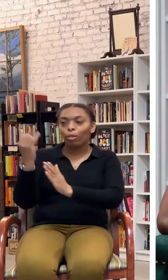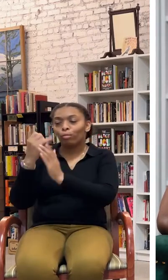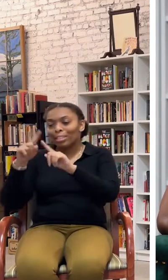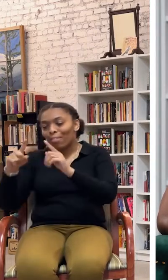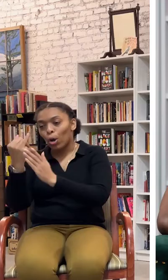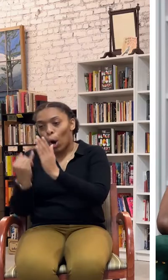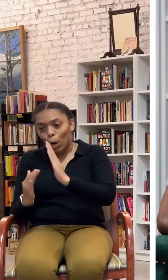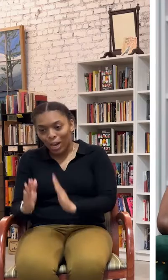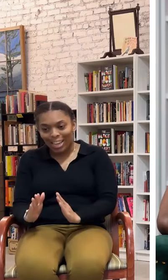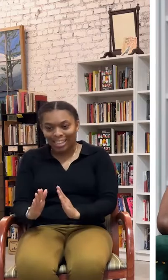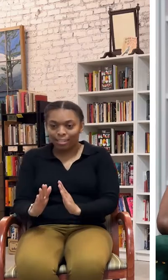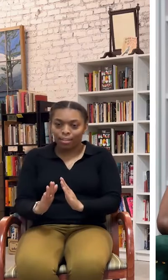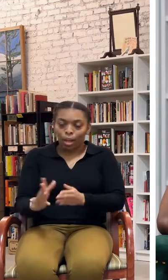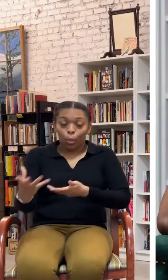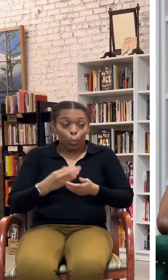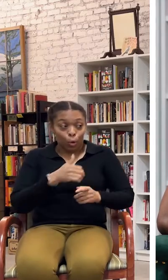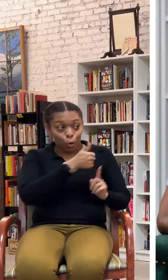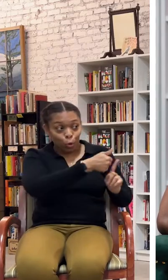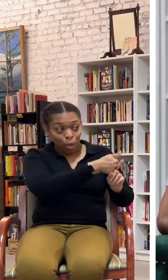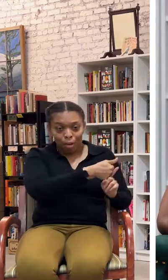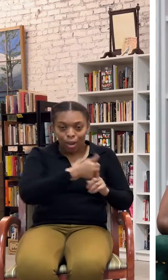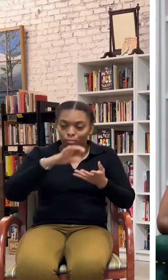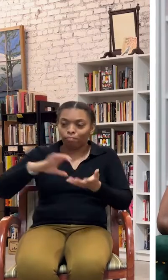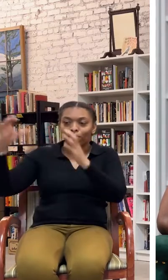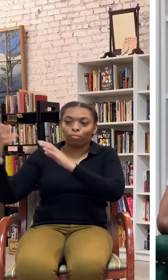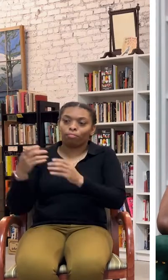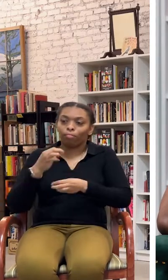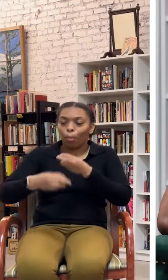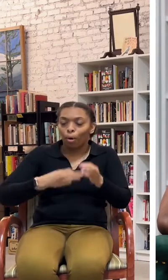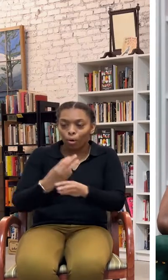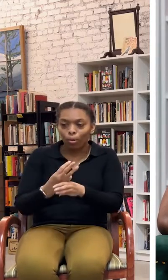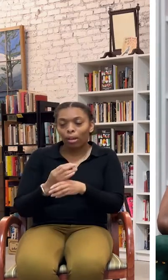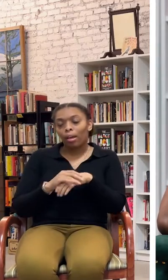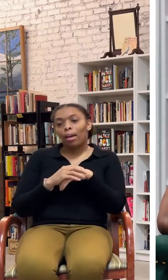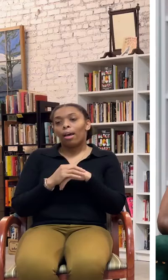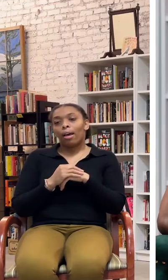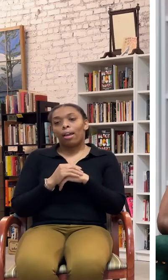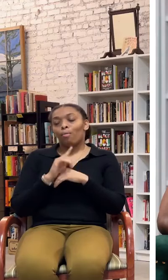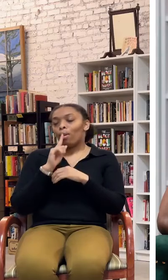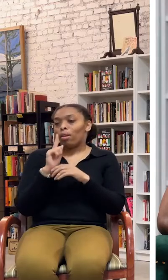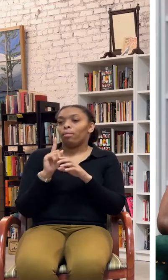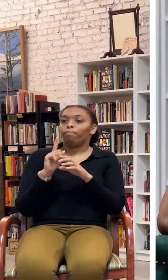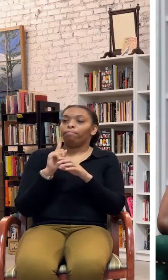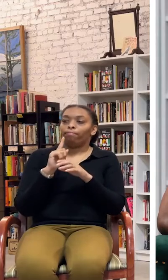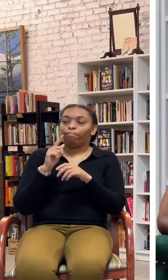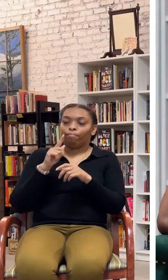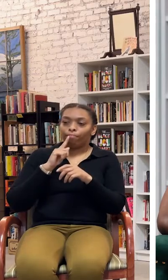in this room, yourself included, who are disrupting the world and doing material things, like